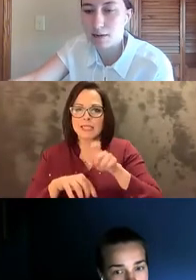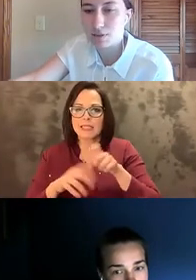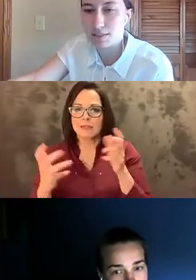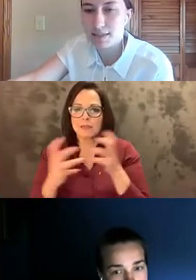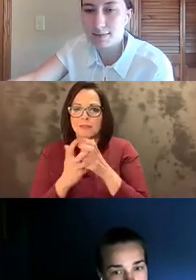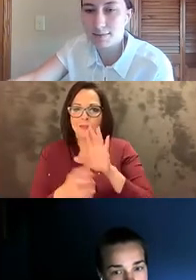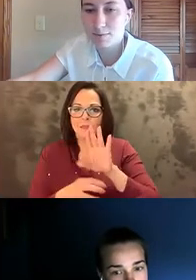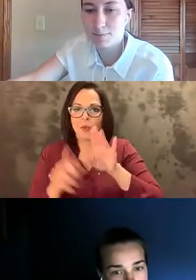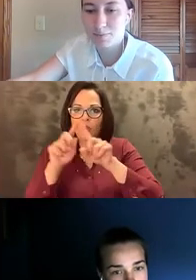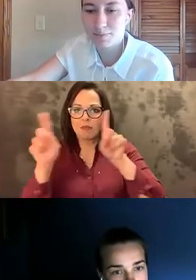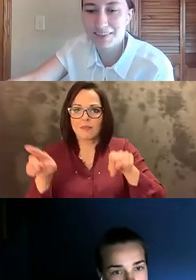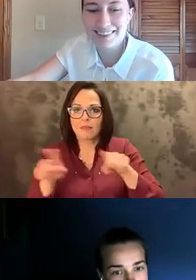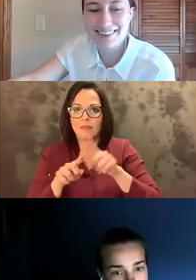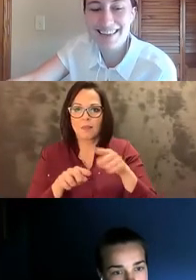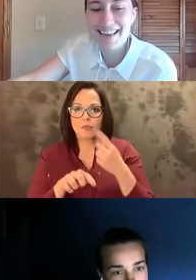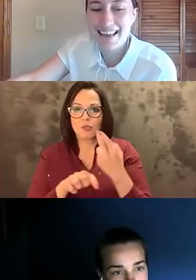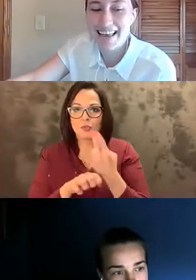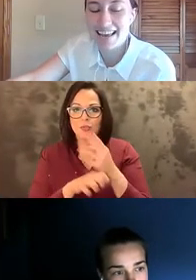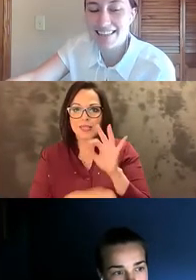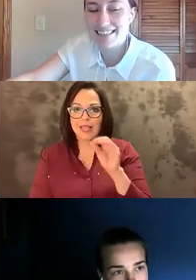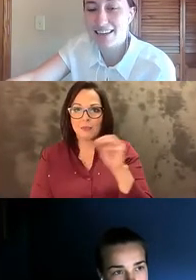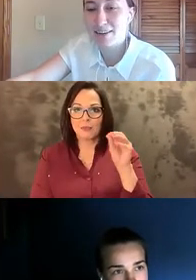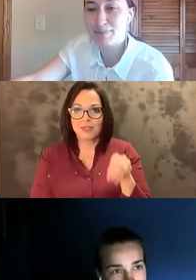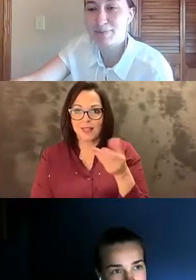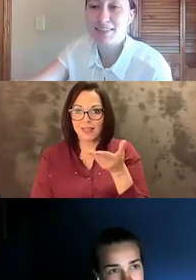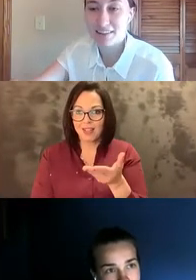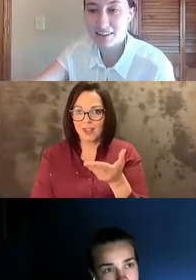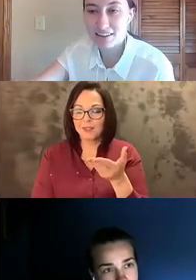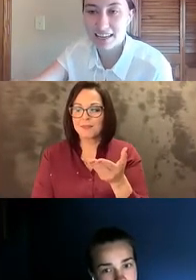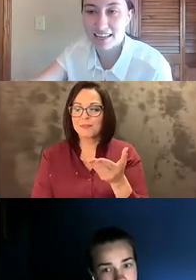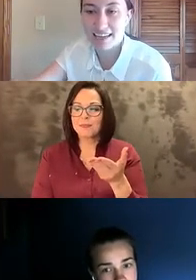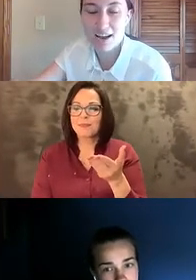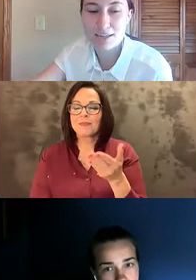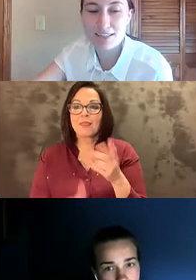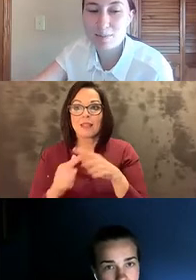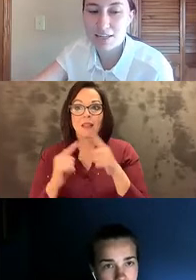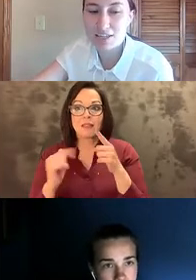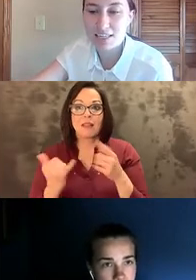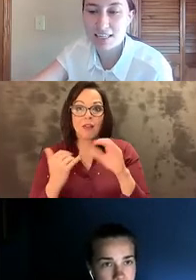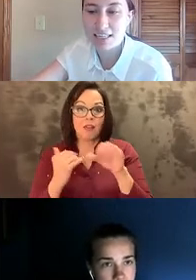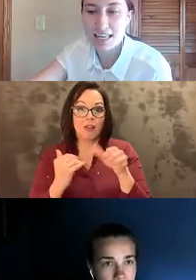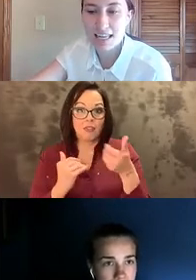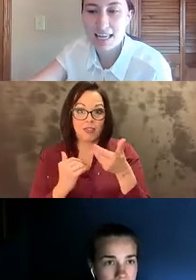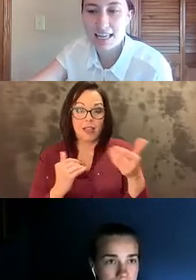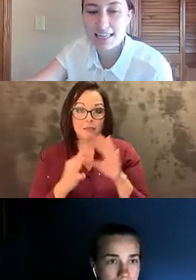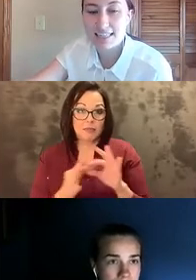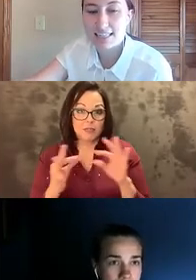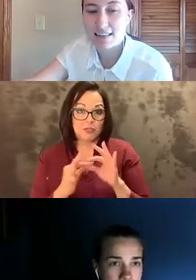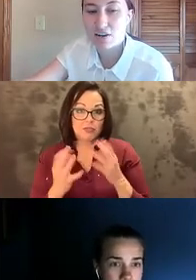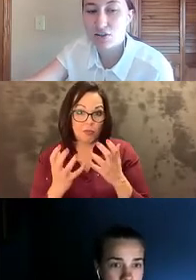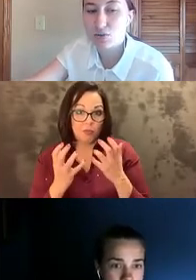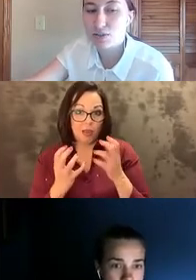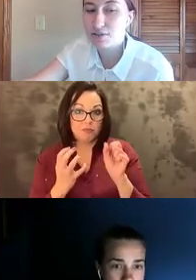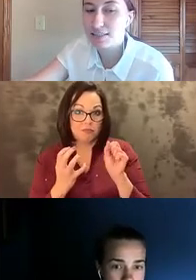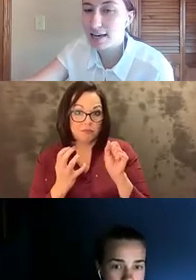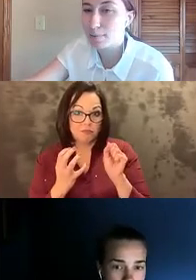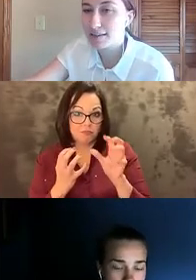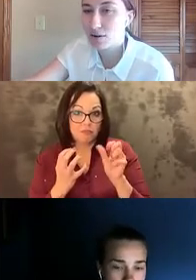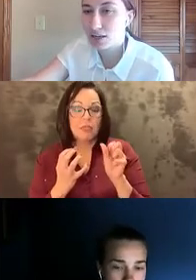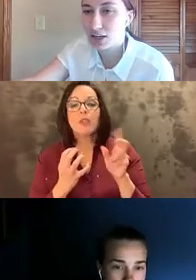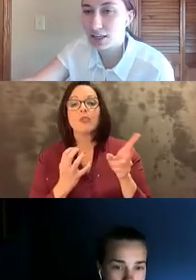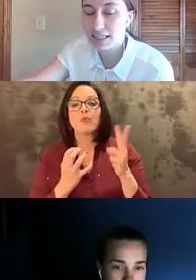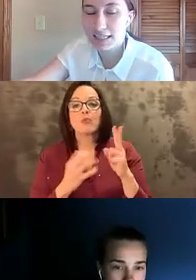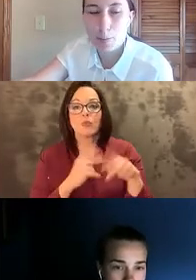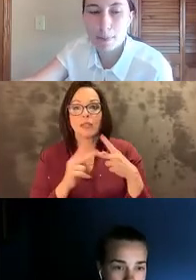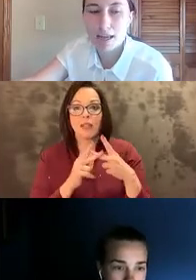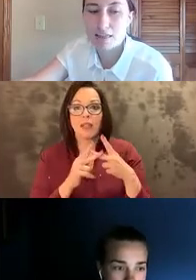use the 90%. Whoop. And the other thing I wanted to mention is that there are 2 different tabs